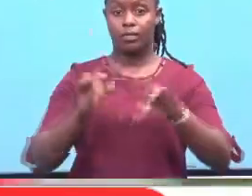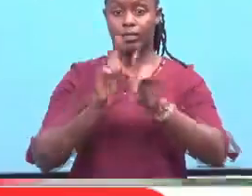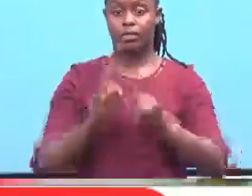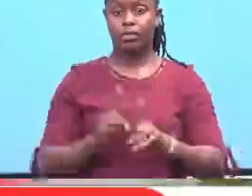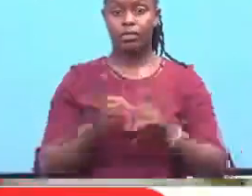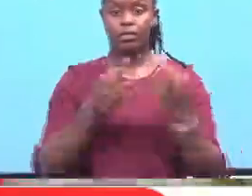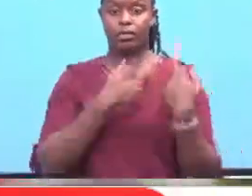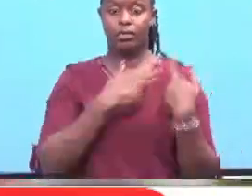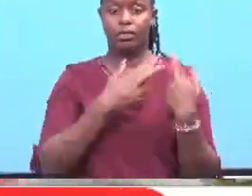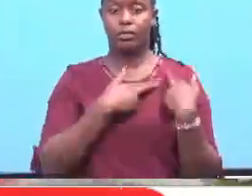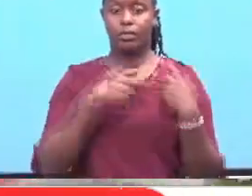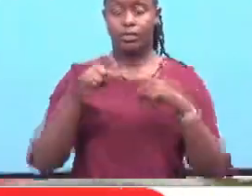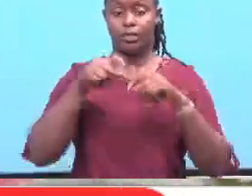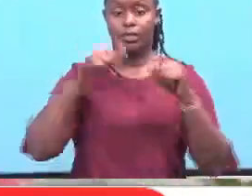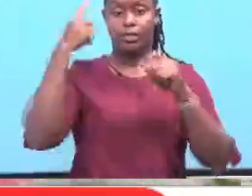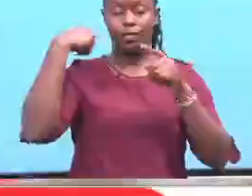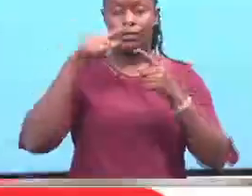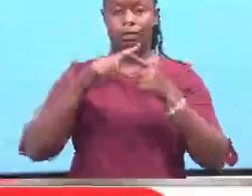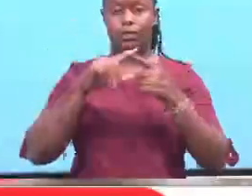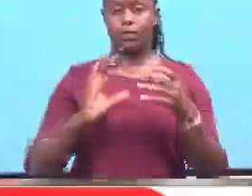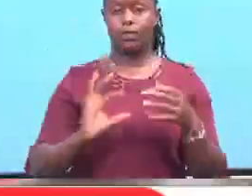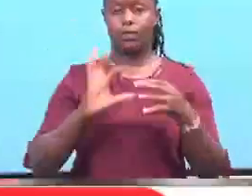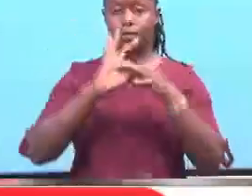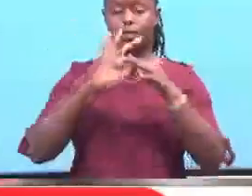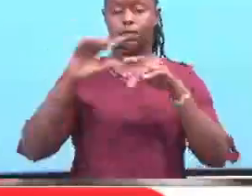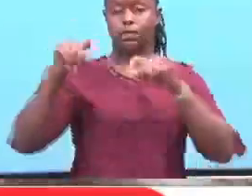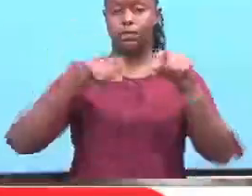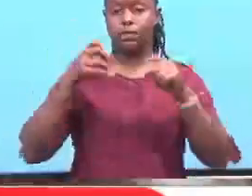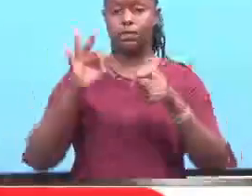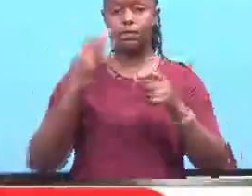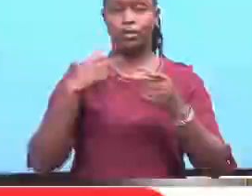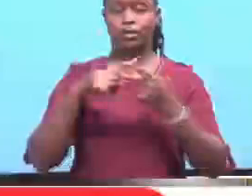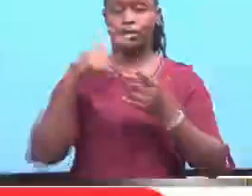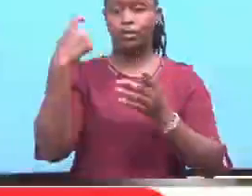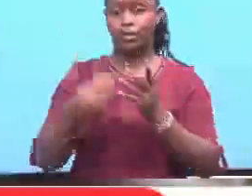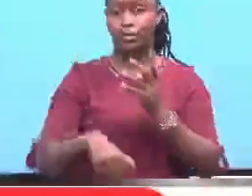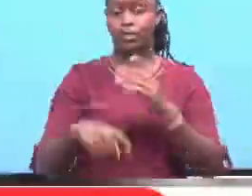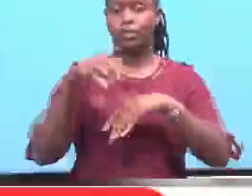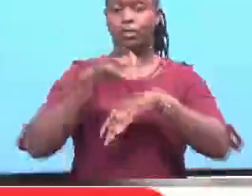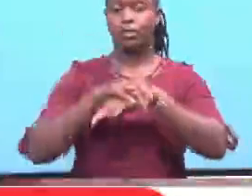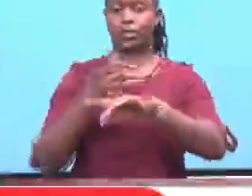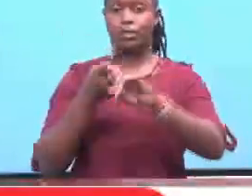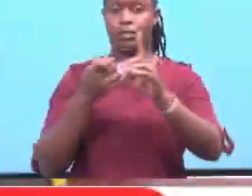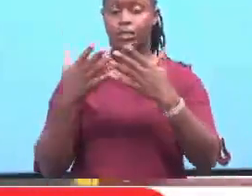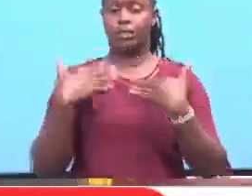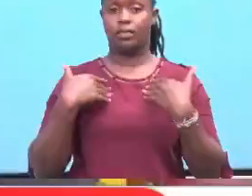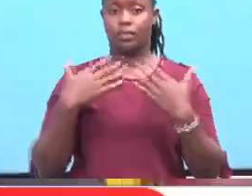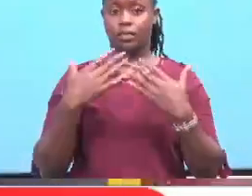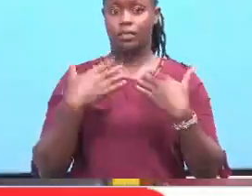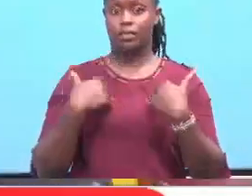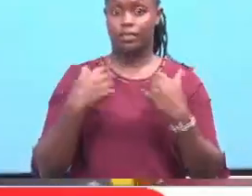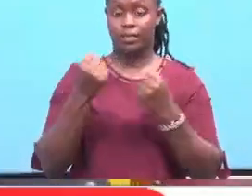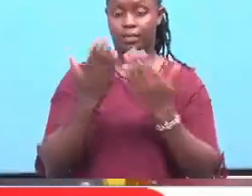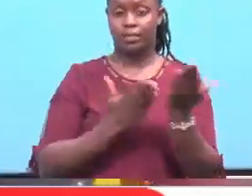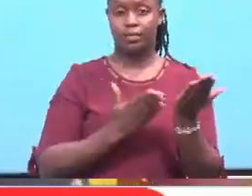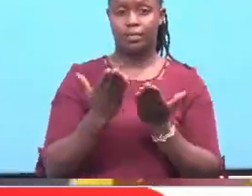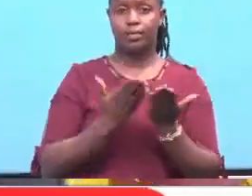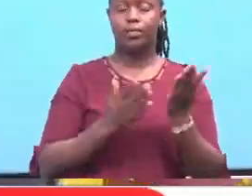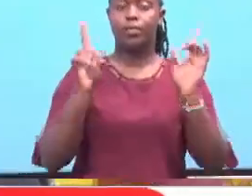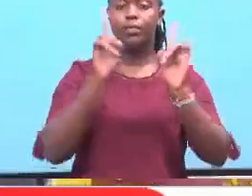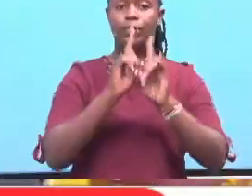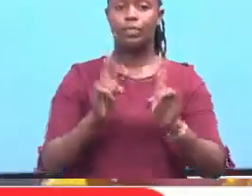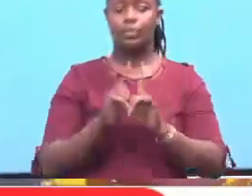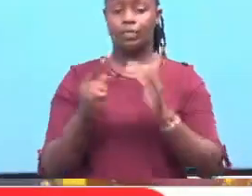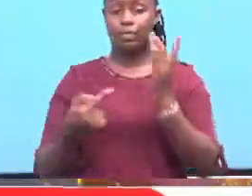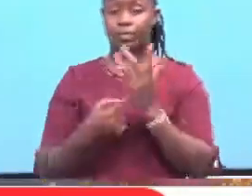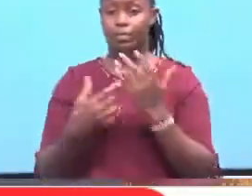mechanism for the collection, retention, and management of revenue derived from health services. On the other hand, the Digital Health